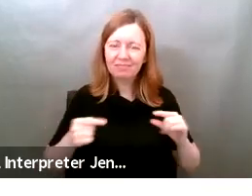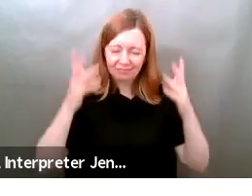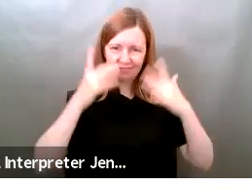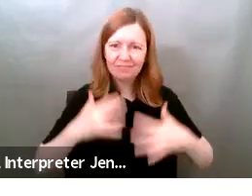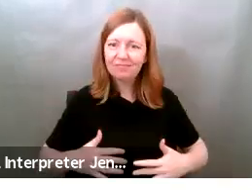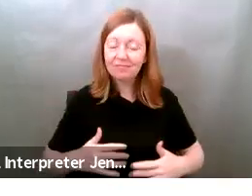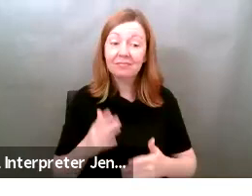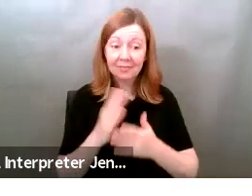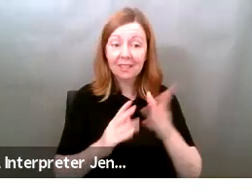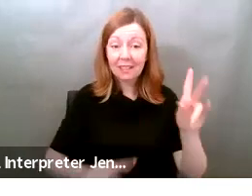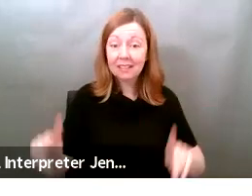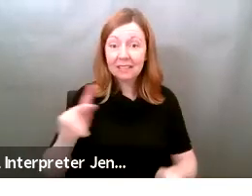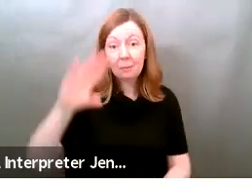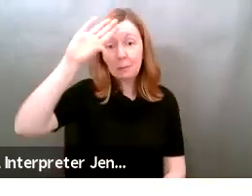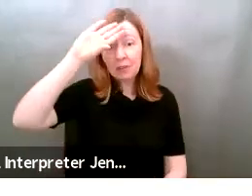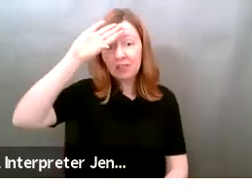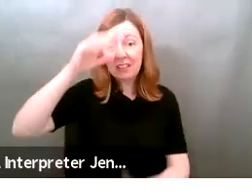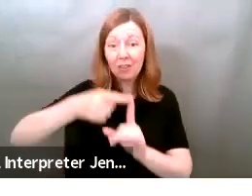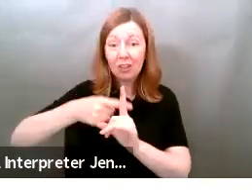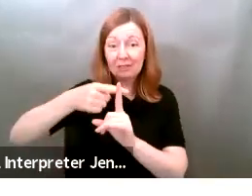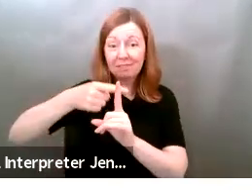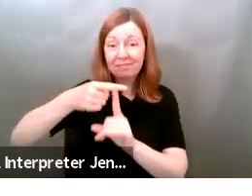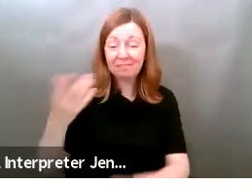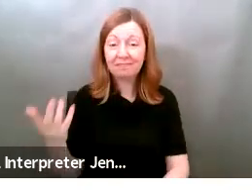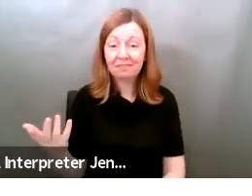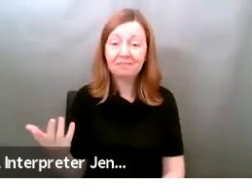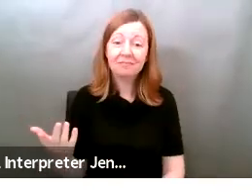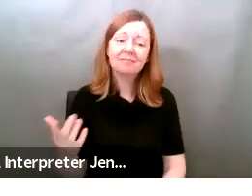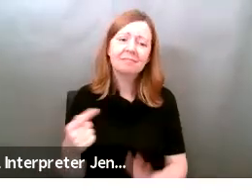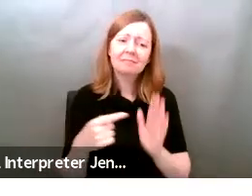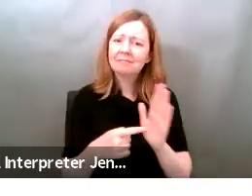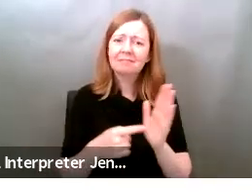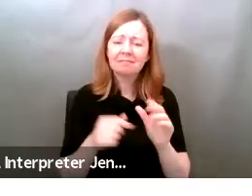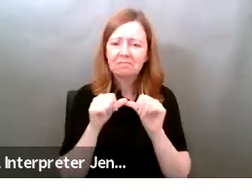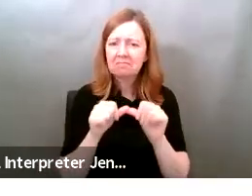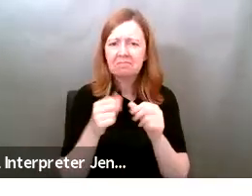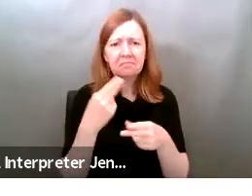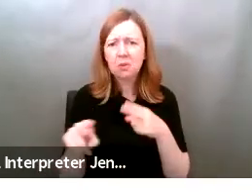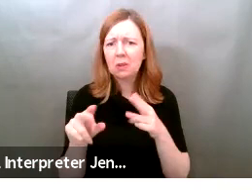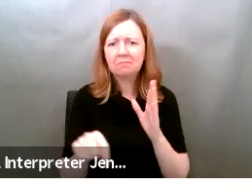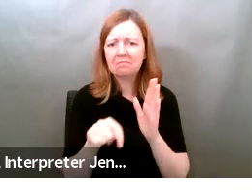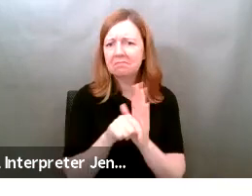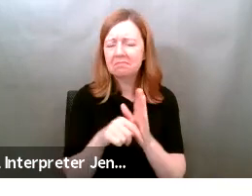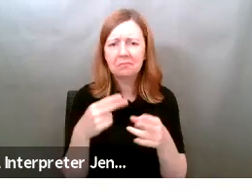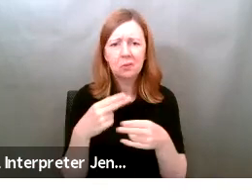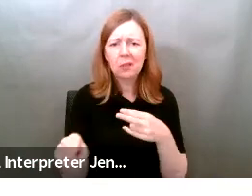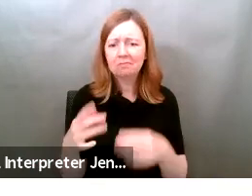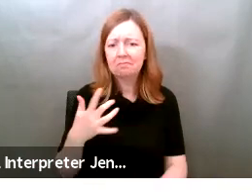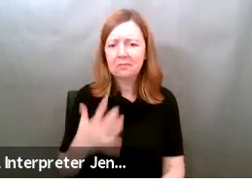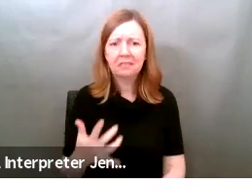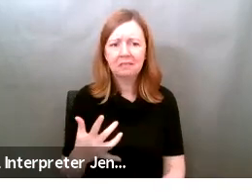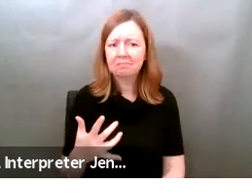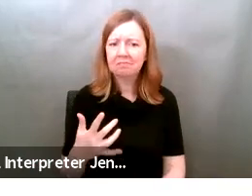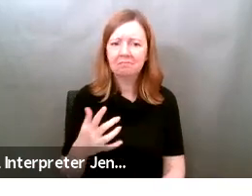people actually experience fevers. Again, these are symptoms that last a short period of time, typically on the order